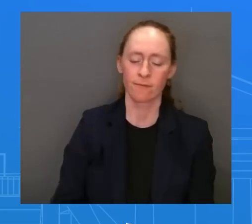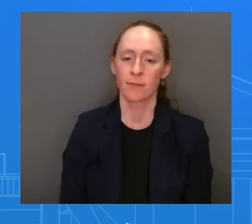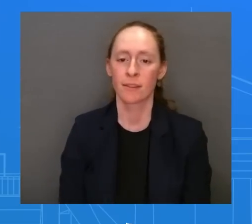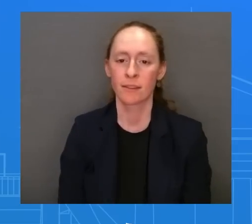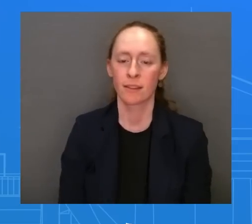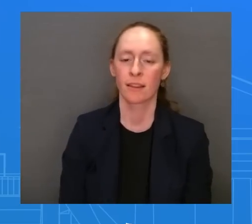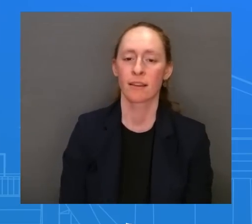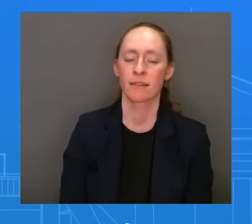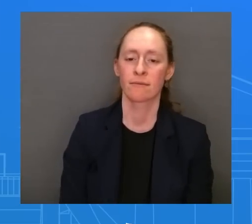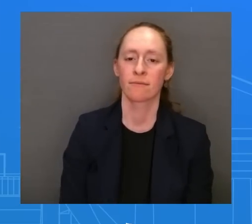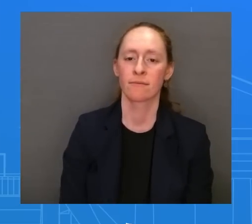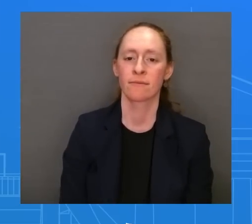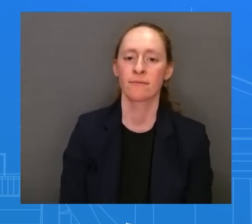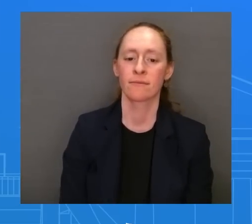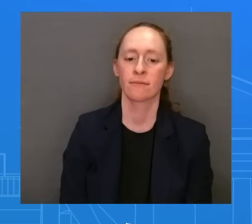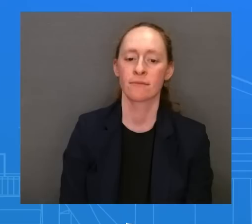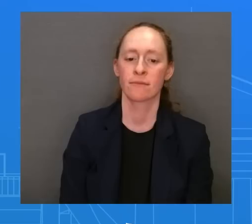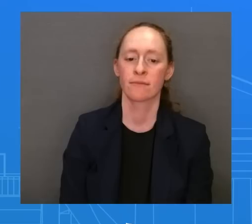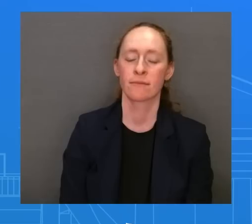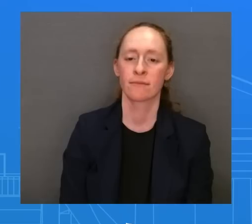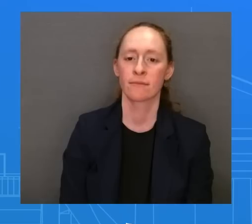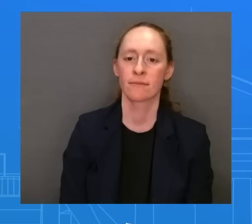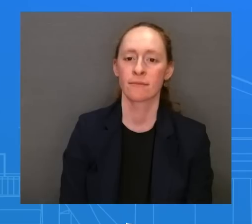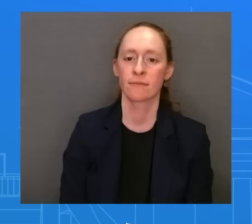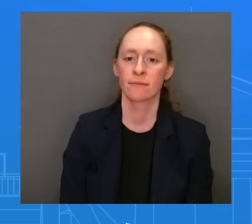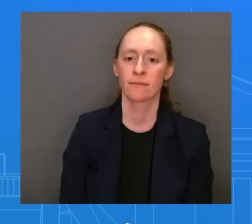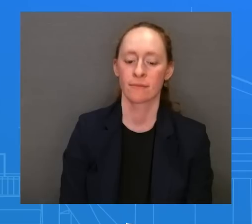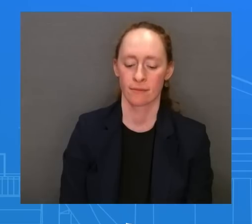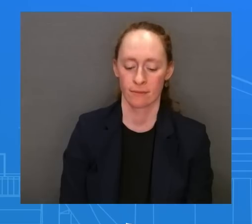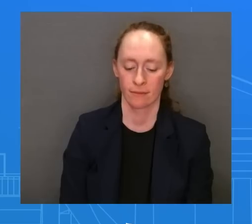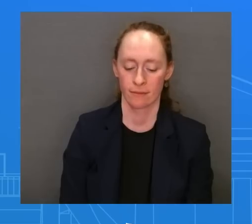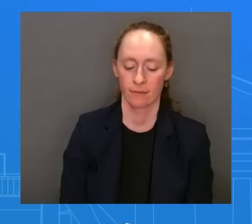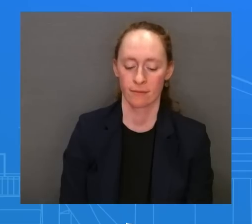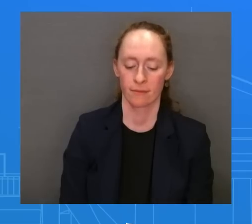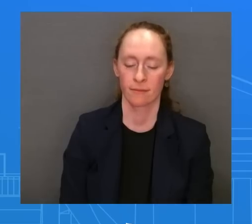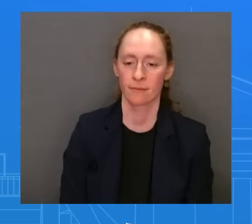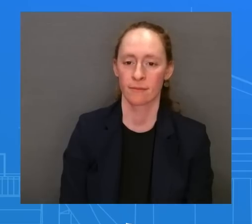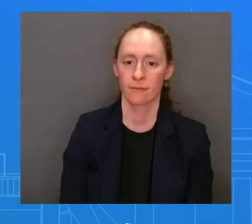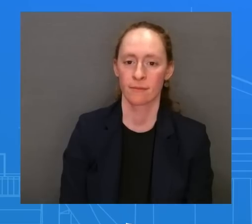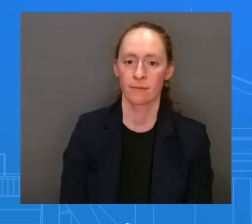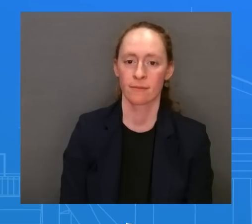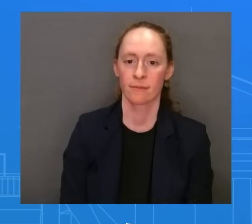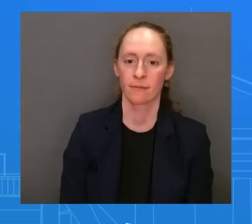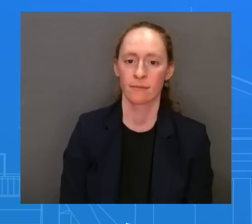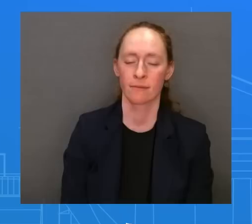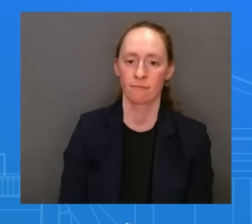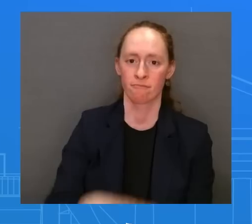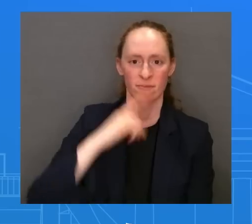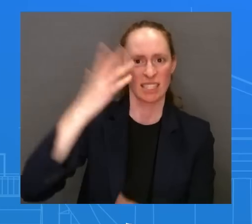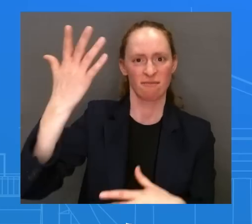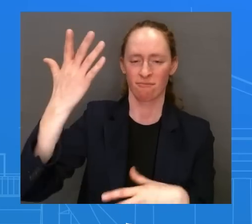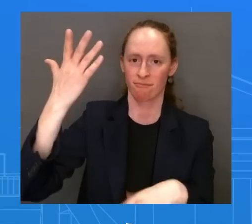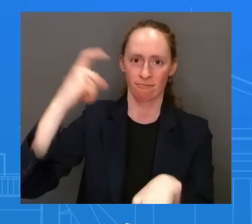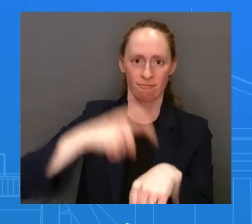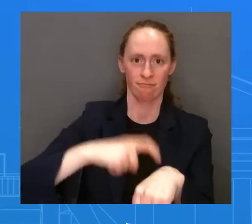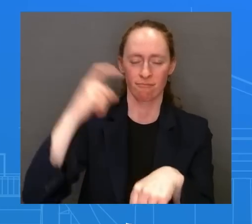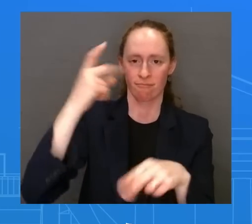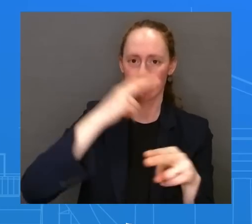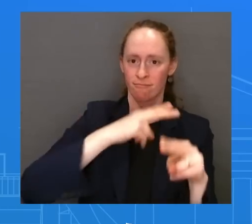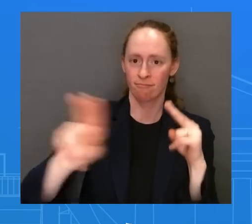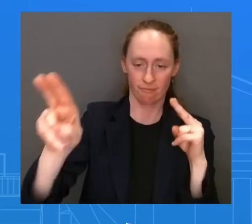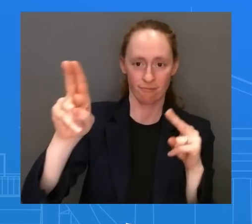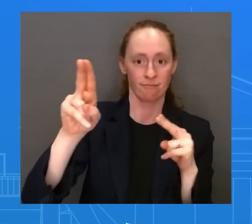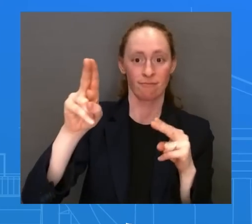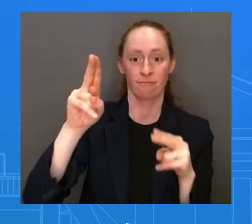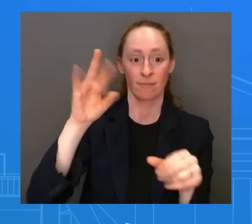you have a very brief period of time between election night and inauguration and Afghanistan was one of the chief